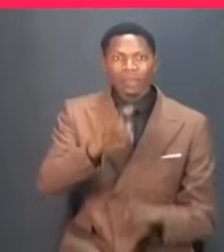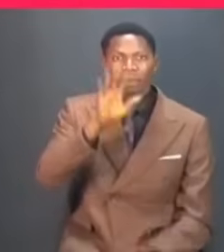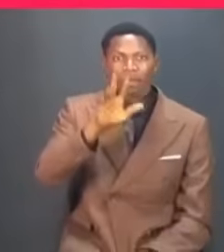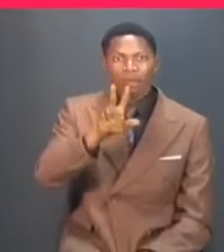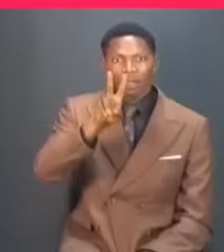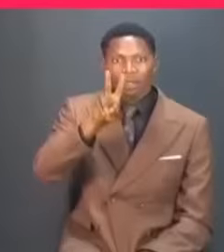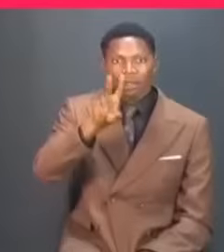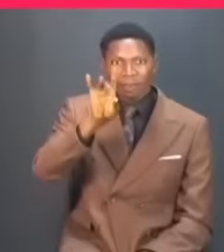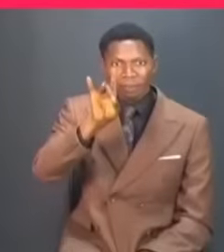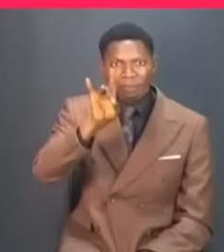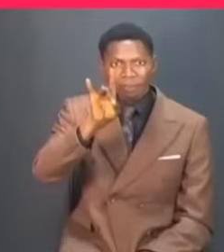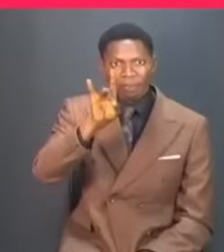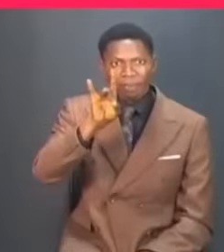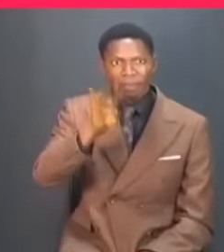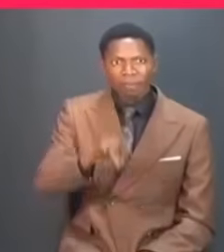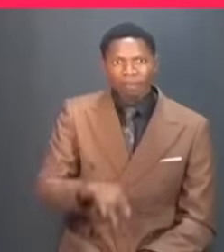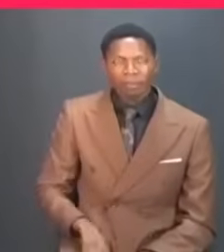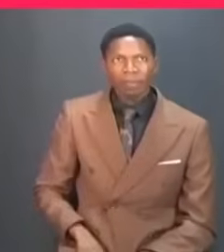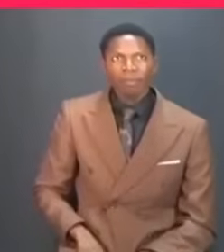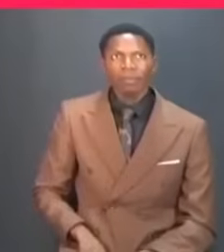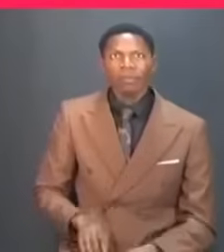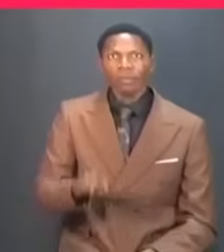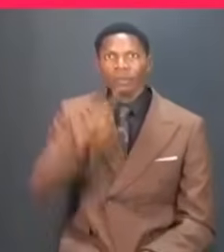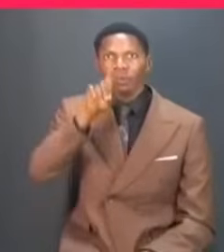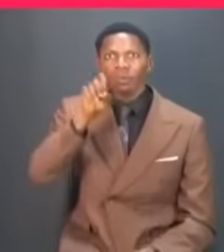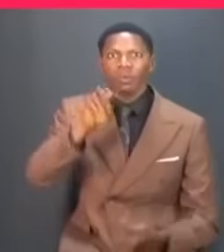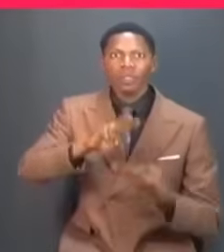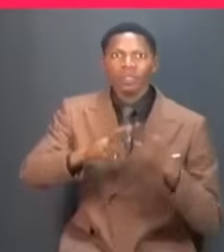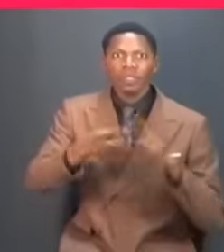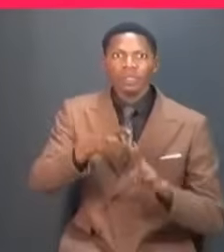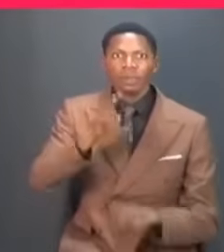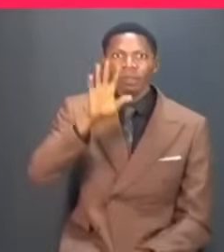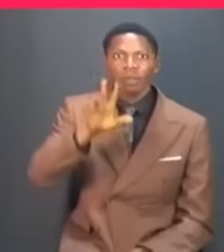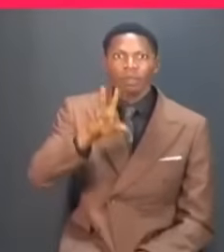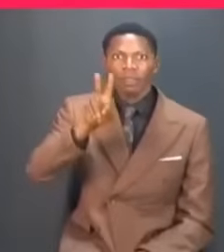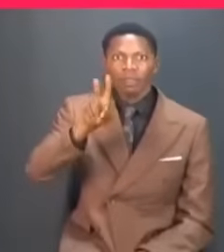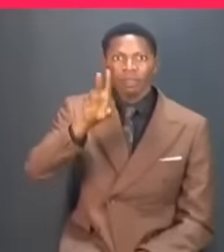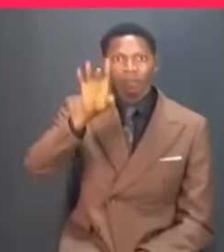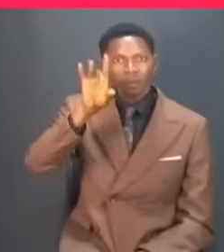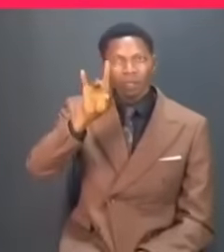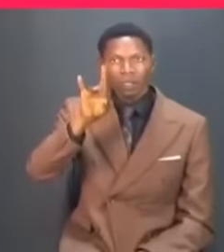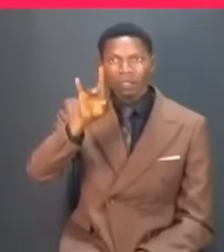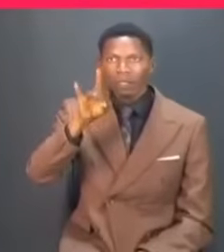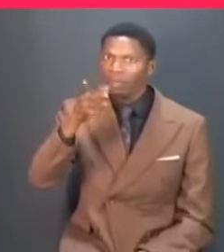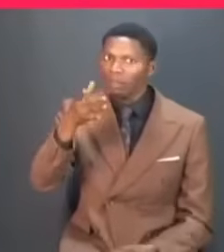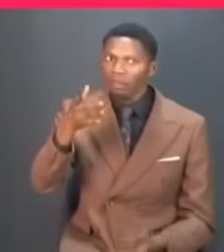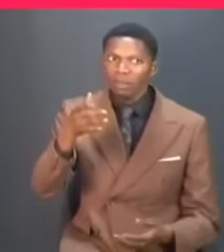528. Question number 528 stands in the name of,